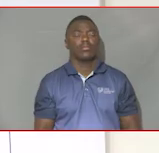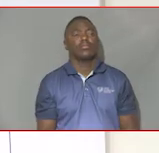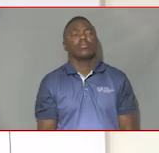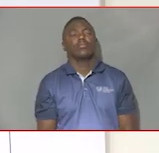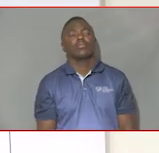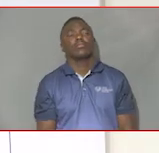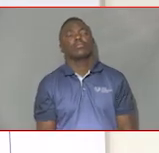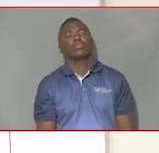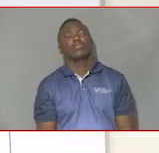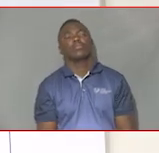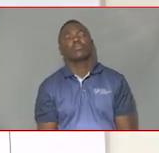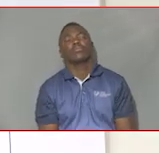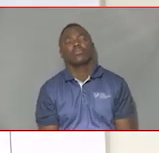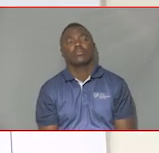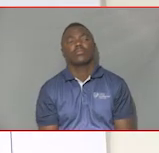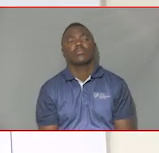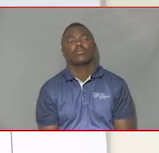Okay. Great.